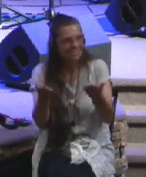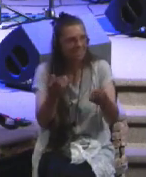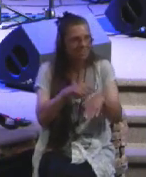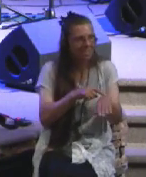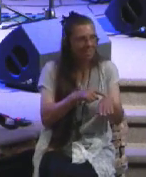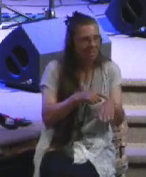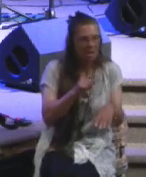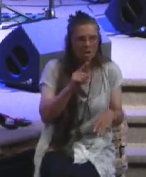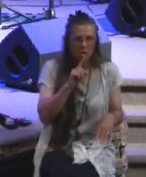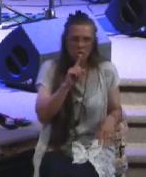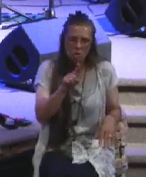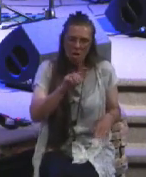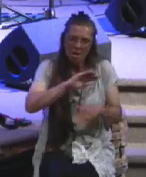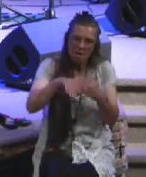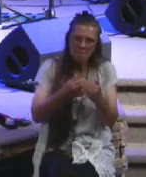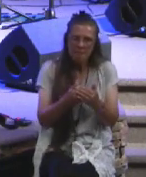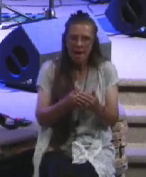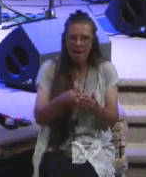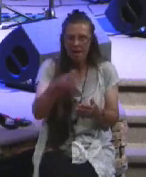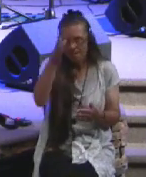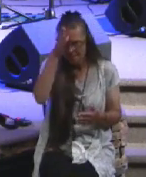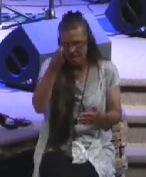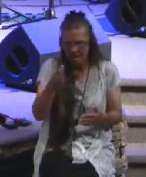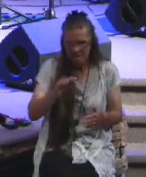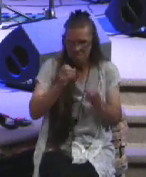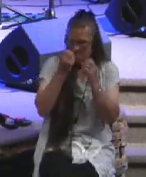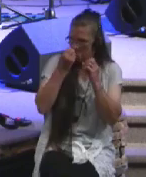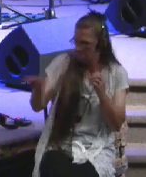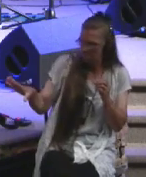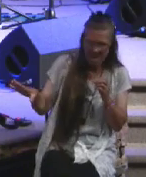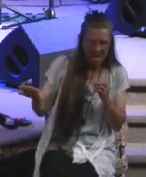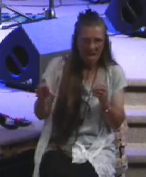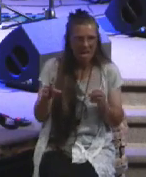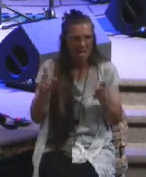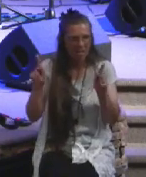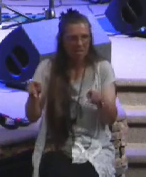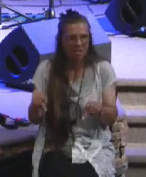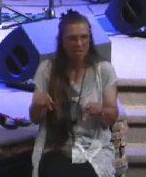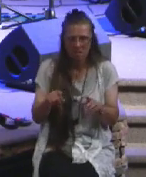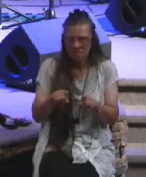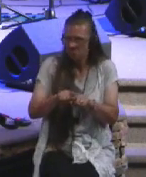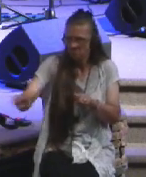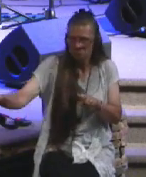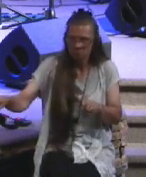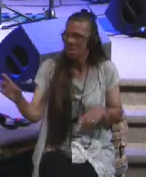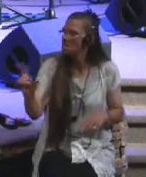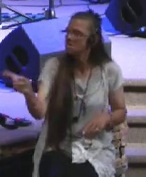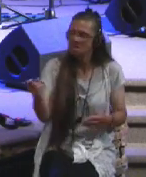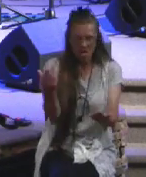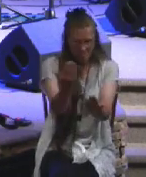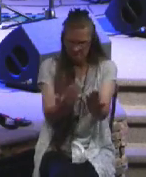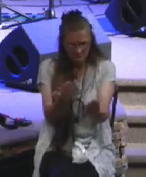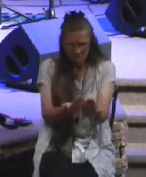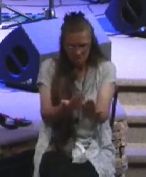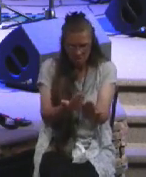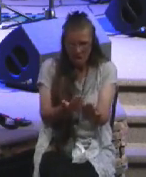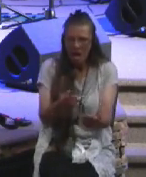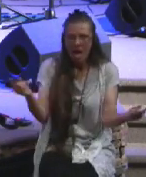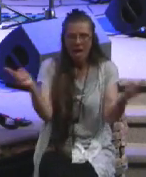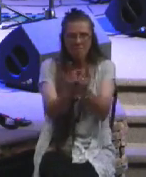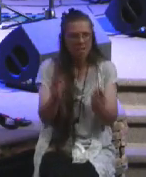about dad, you're talking about a really bad person. You may be talking about an absentee person, somebody that was never there. I've met people who